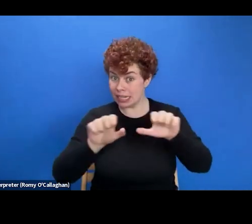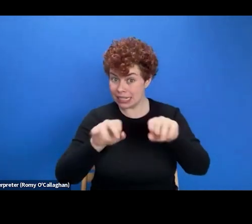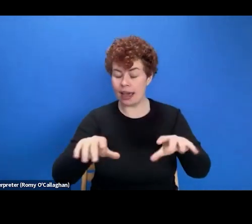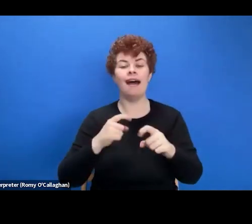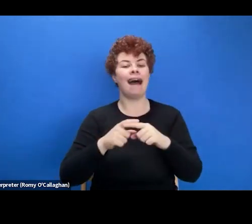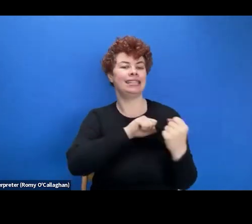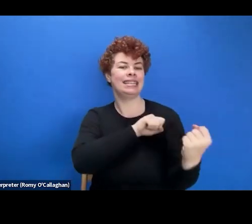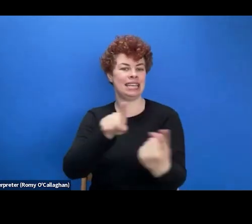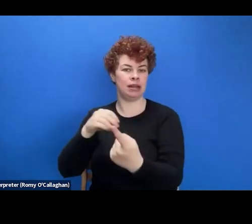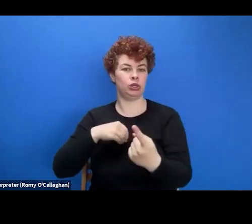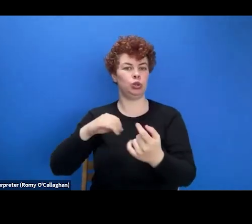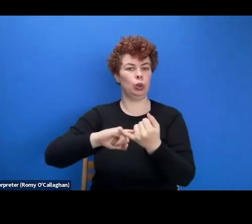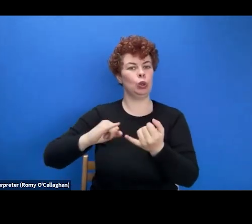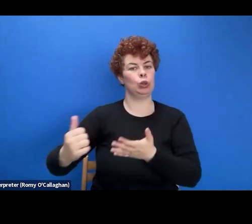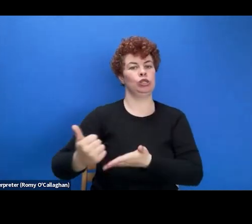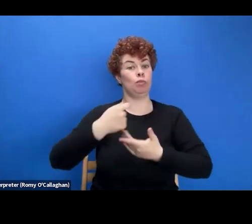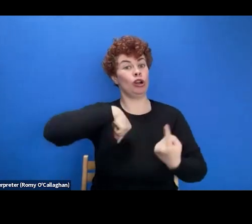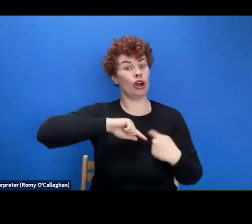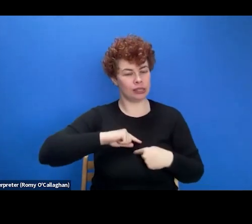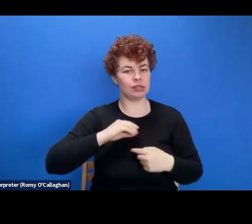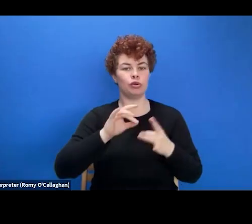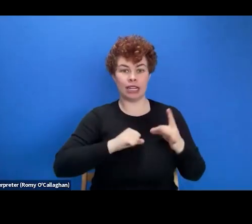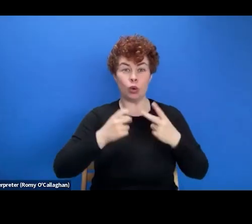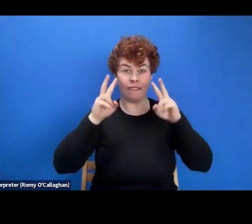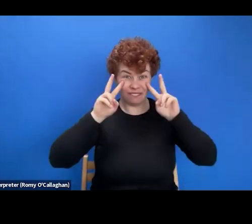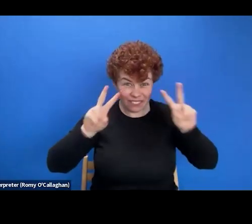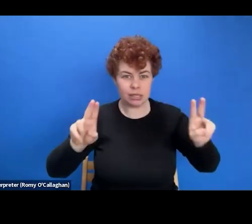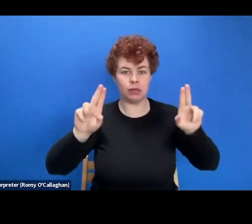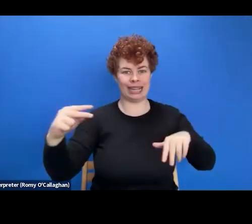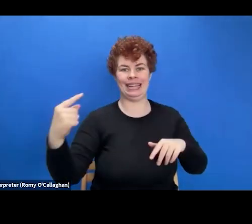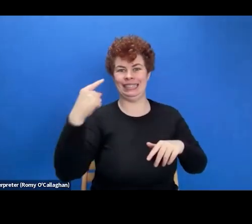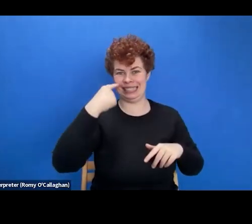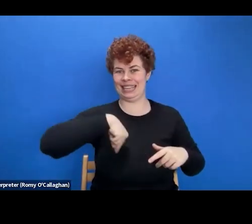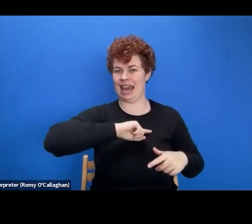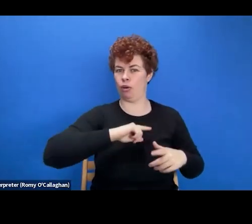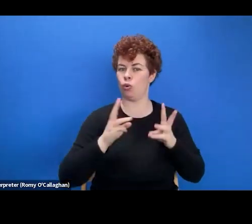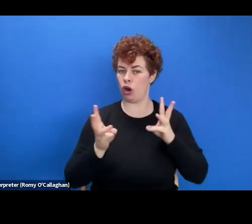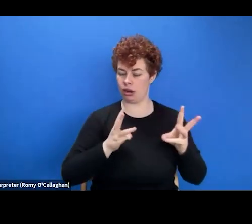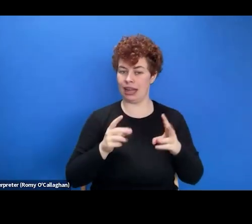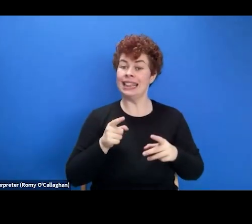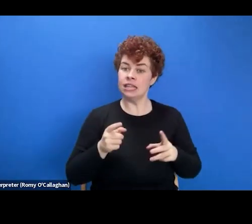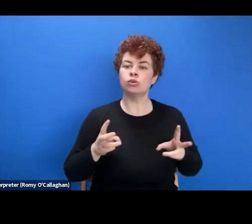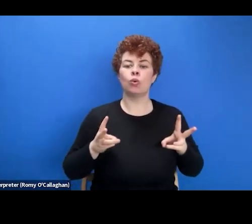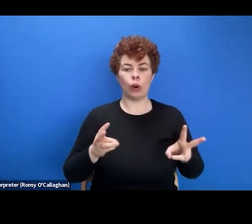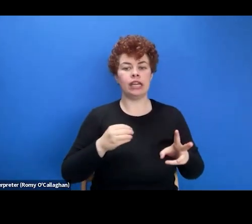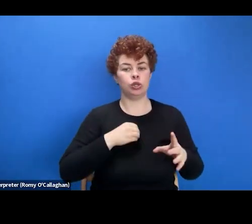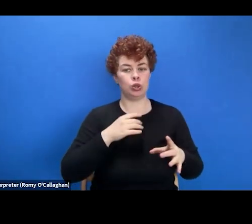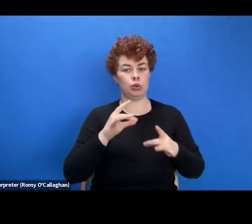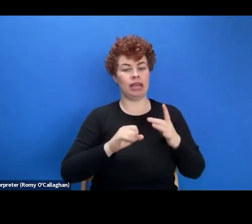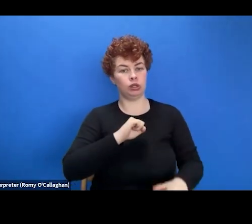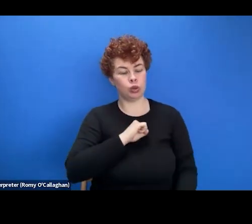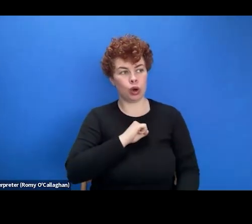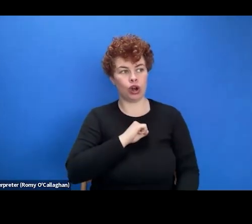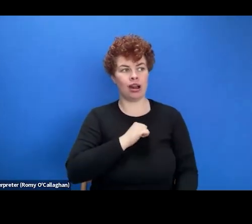all of our supporters to make sure that it was really visible. And, this was a way for us to be able to highlight